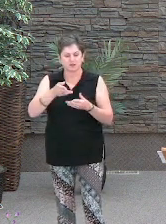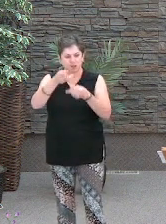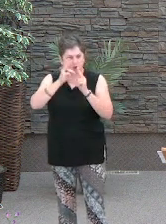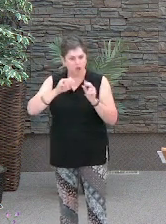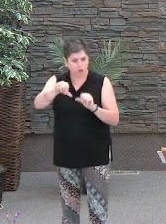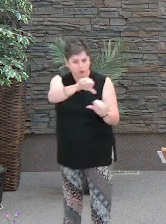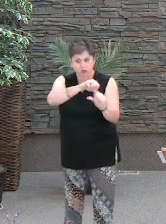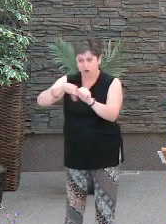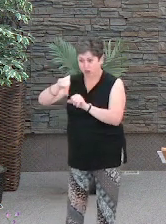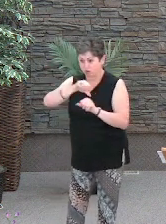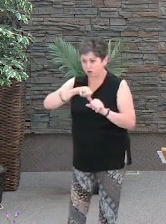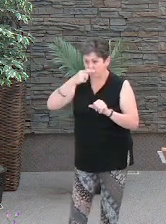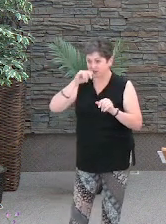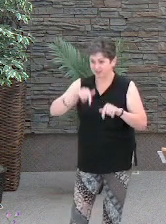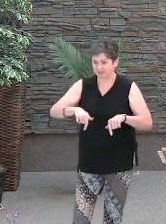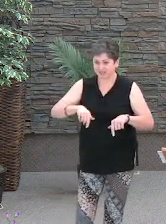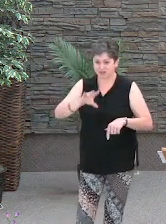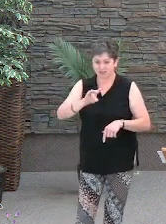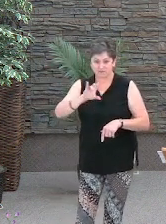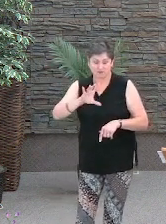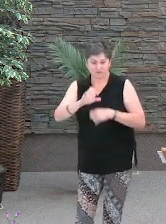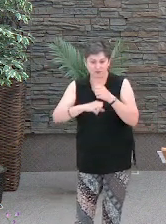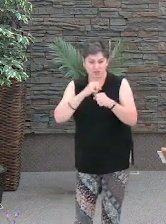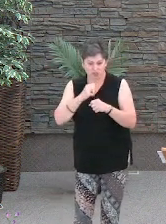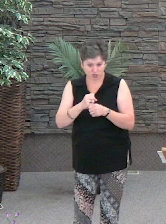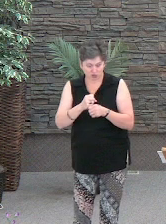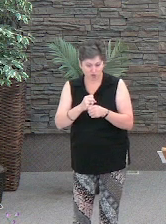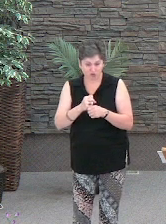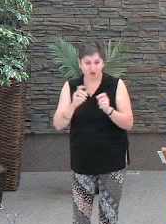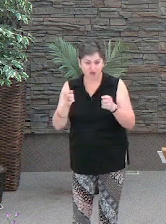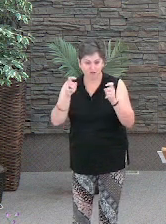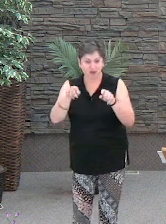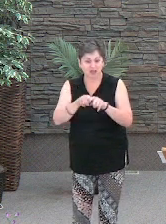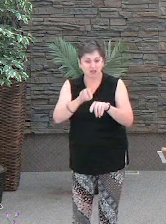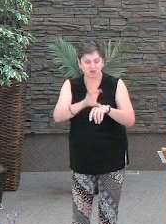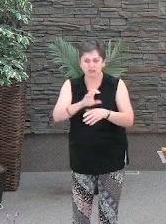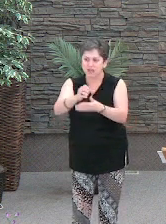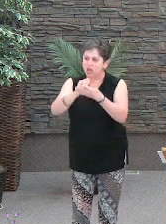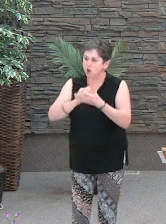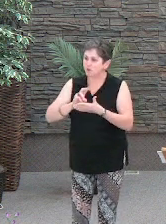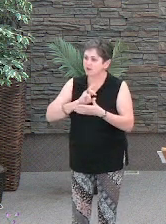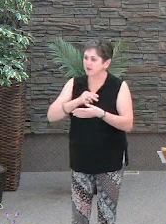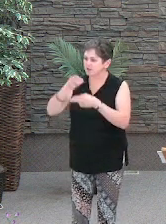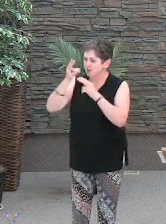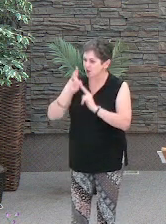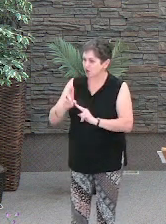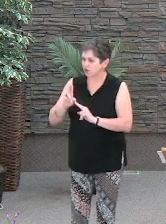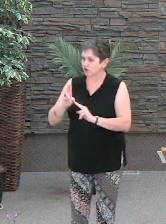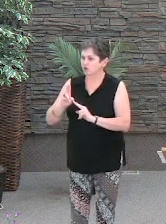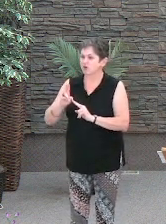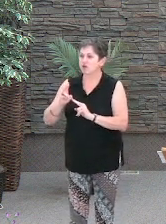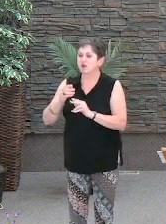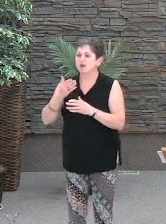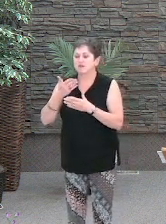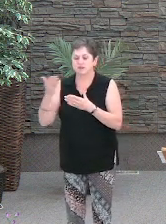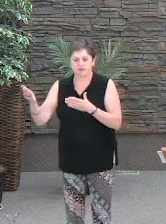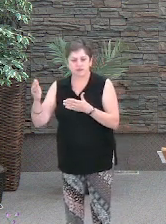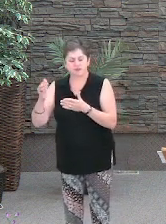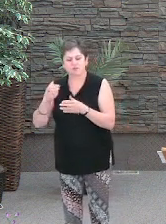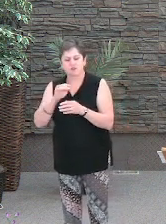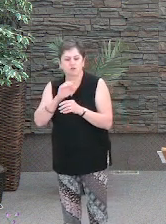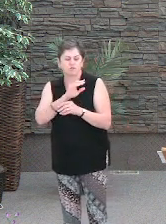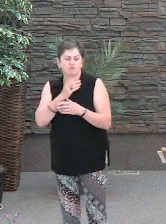other. And because this is our 75th anniversary as a church, helping us honor the contributions of saints to the